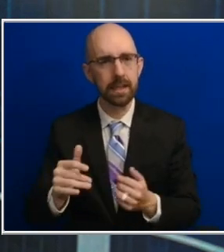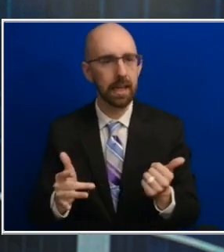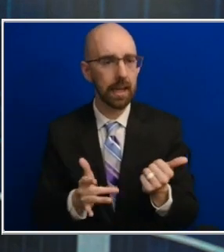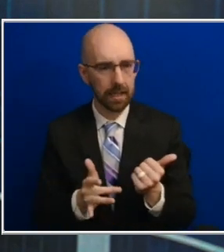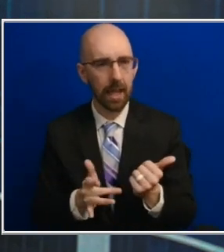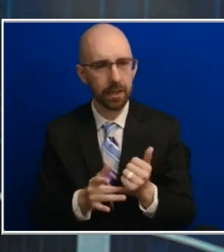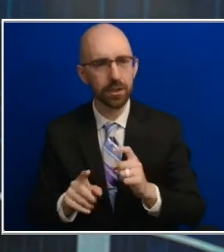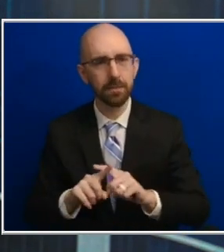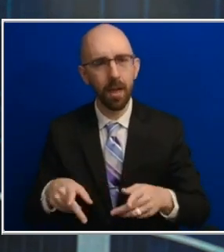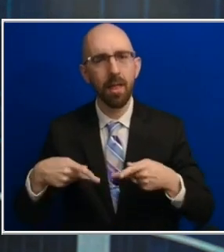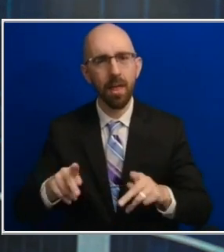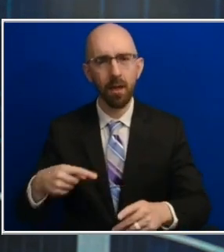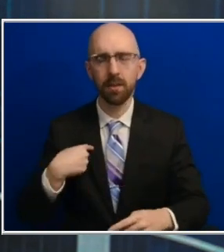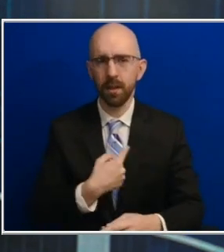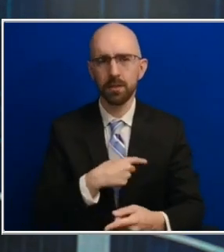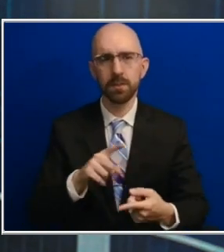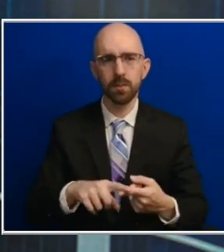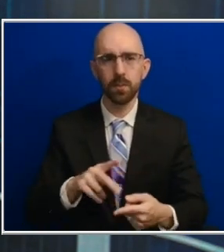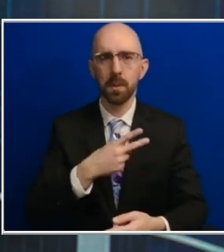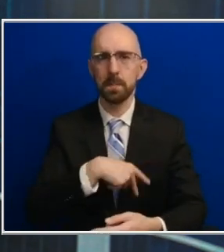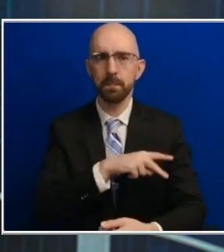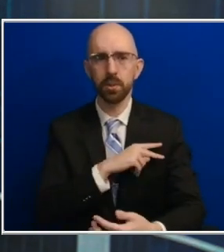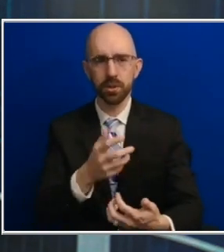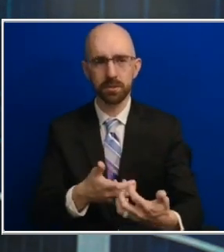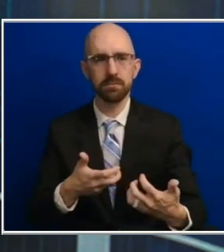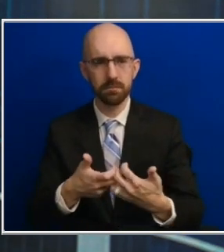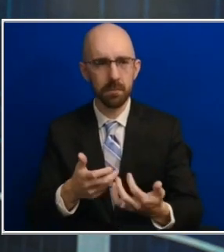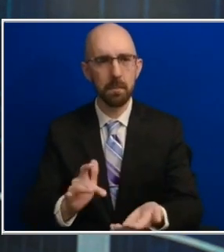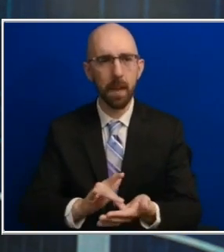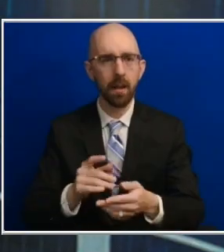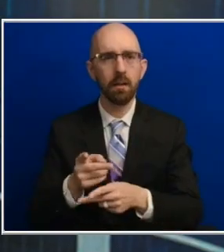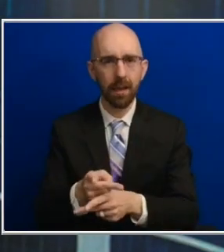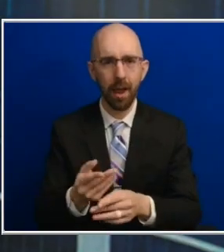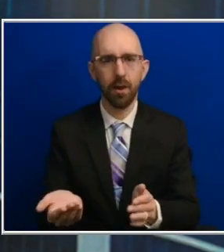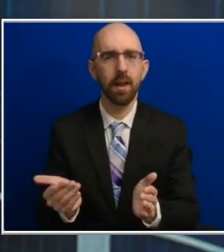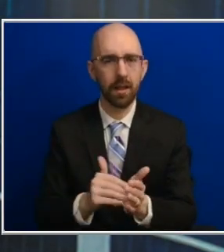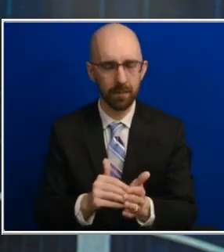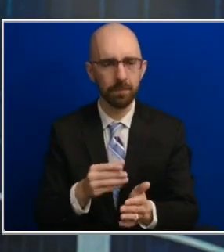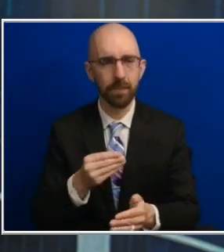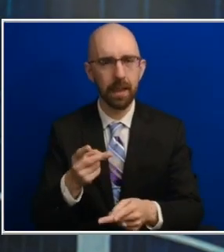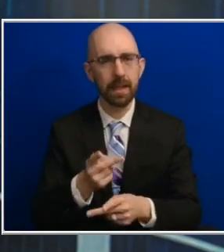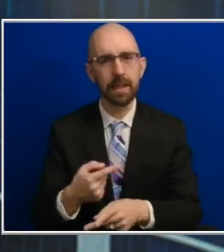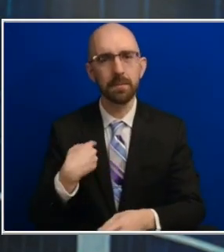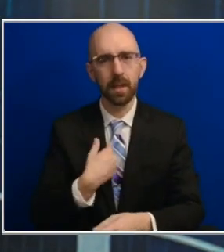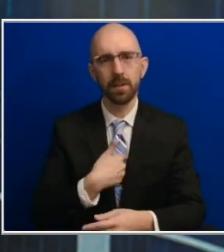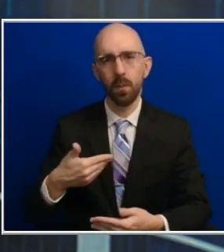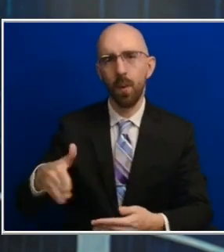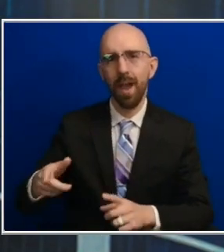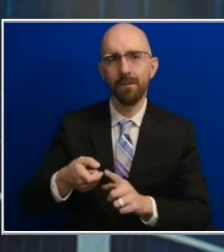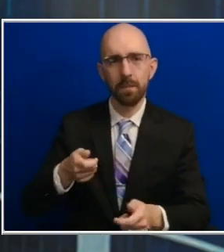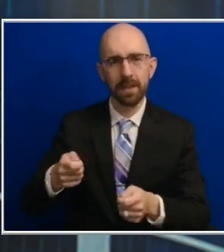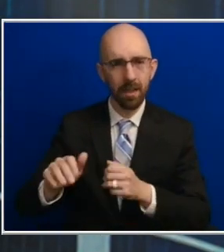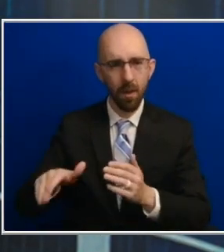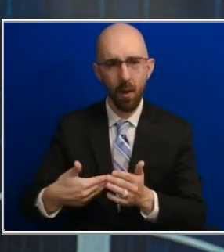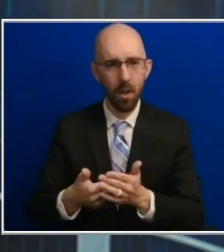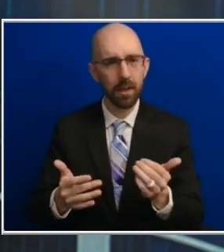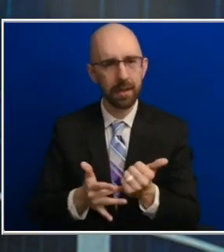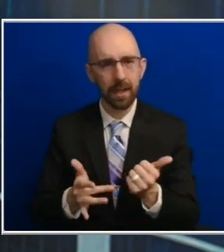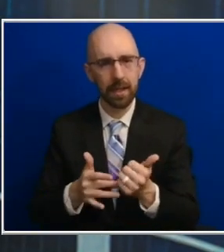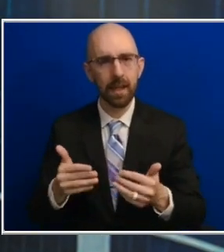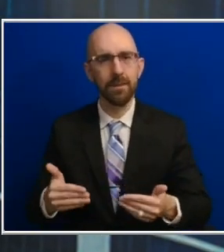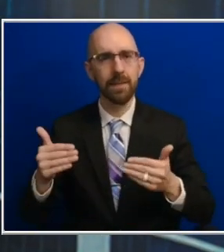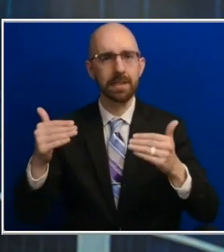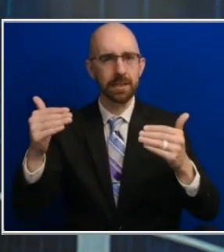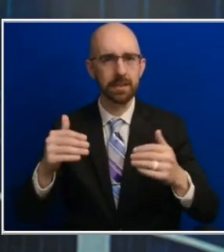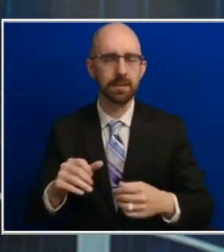it allows us to personalize medical care again, and it keeps us away from dealing with all the technological advances. So